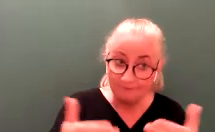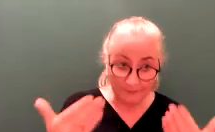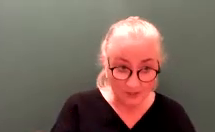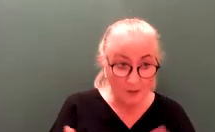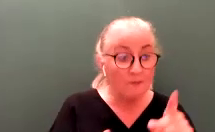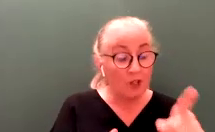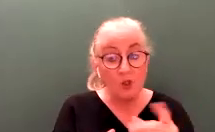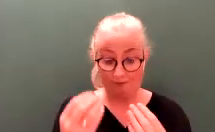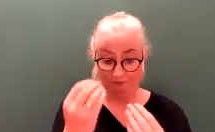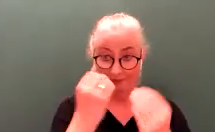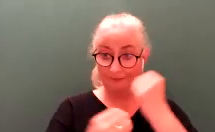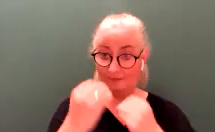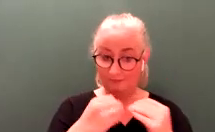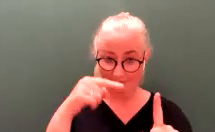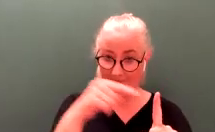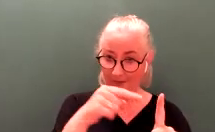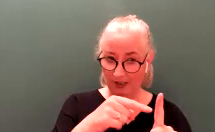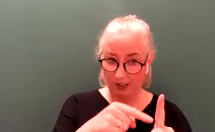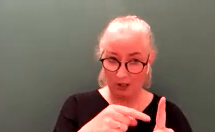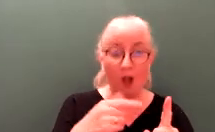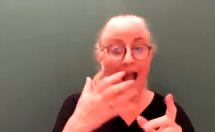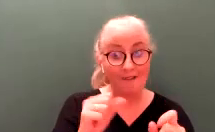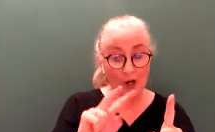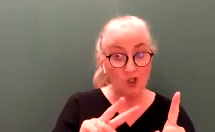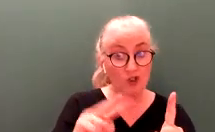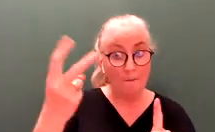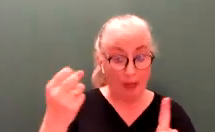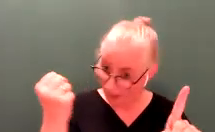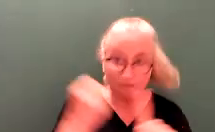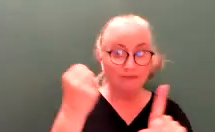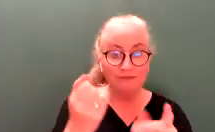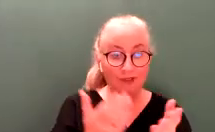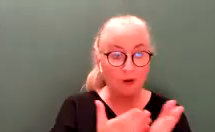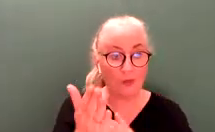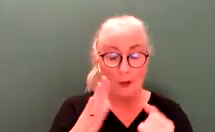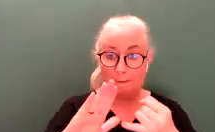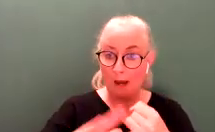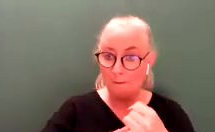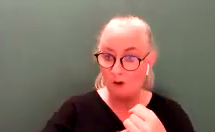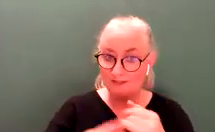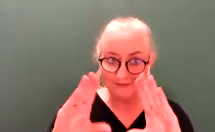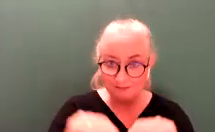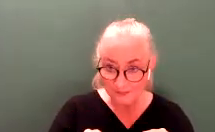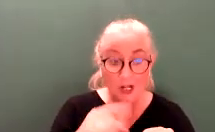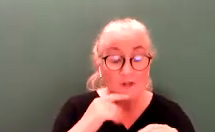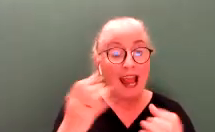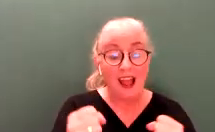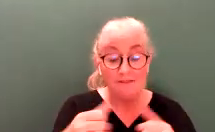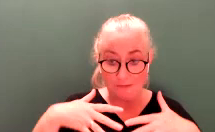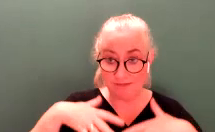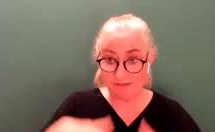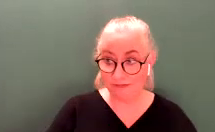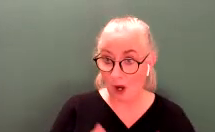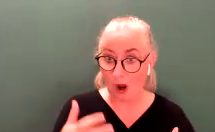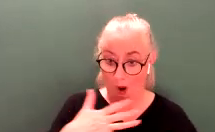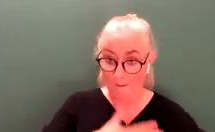nutrition perspective, we get hit with a double whammy in menopause. With menopause, we have falling hormones